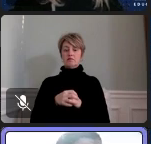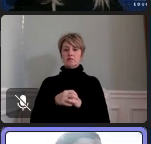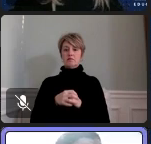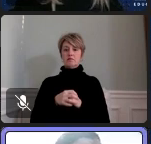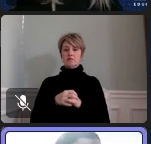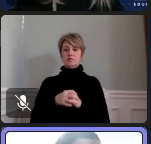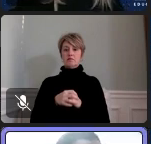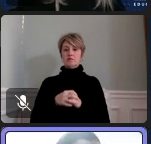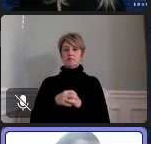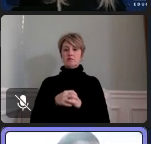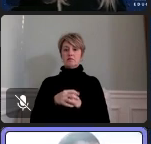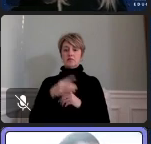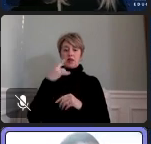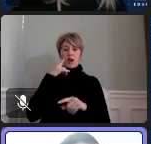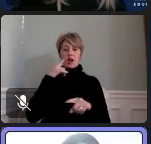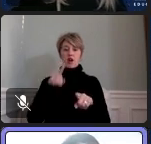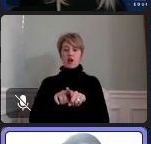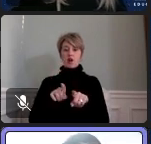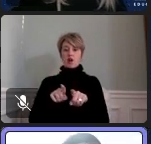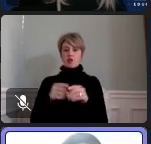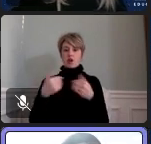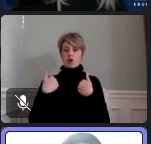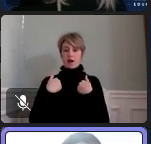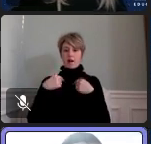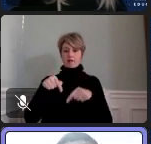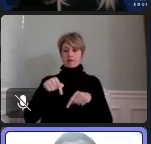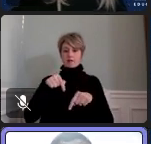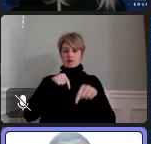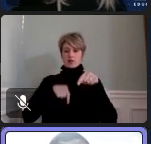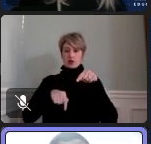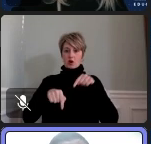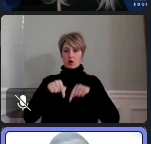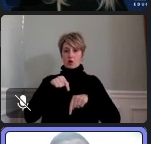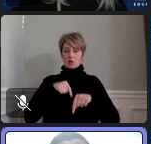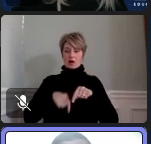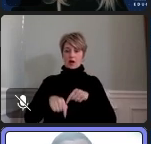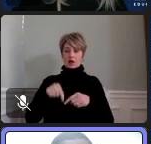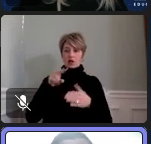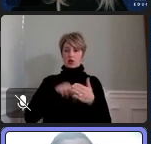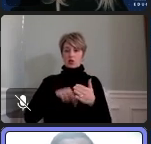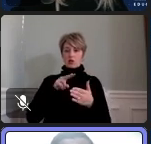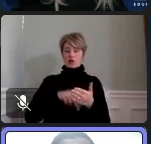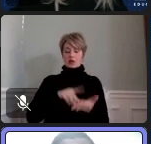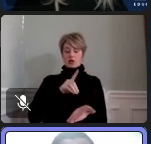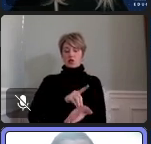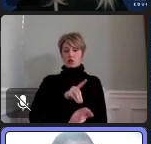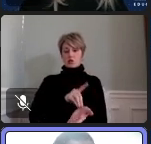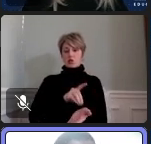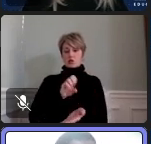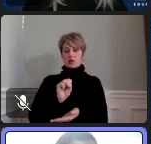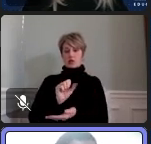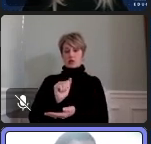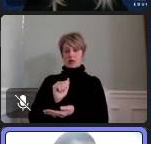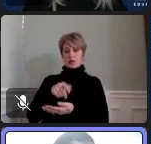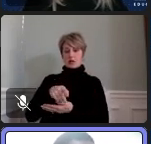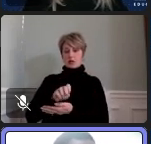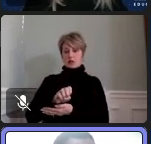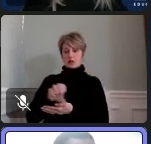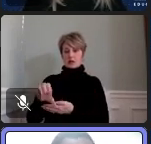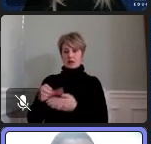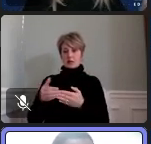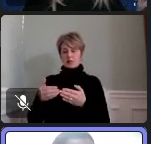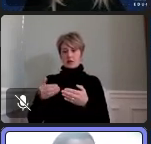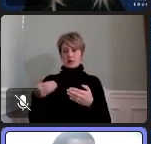Misty, I also have to go back and read the duties of SAPEC before I do a roll call